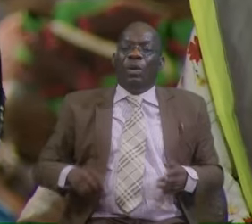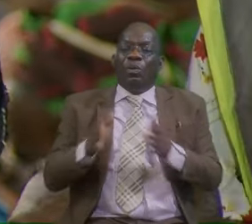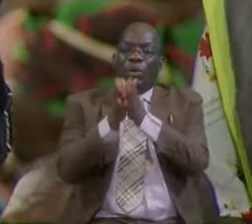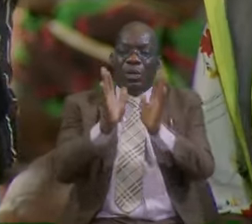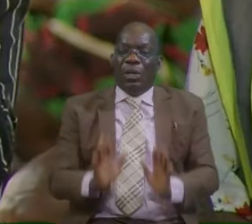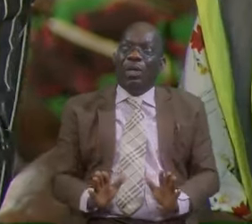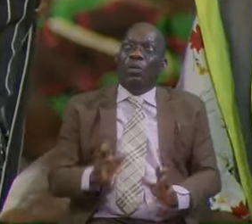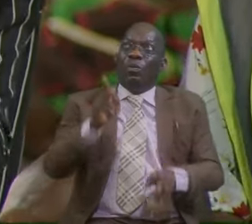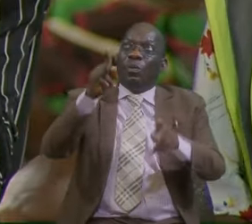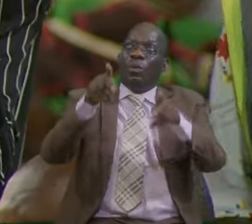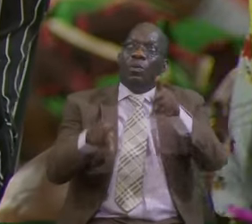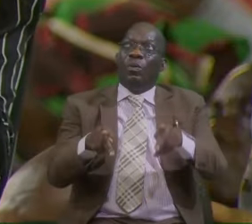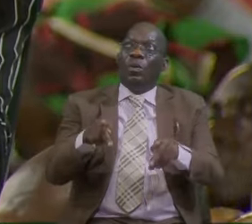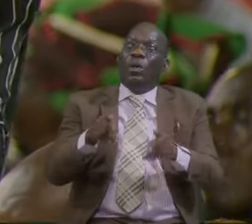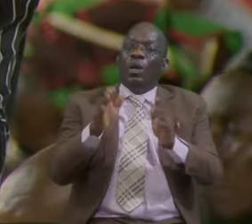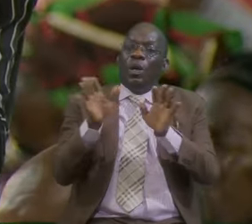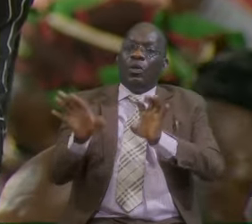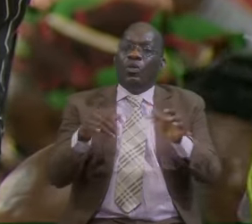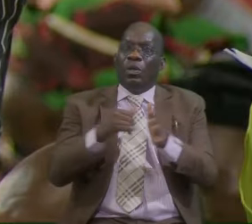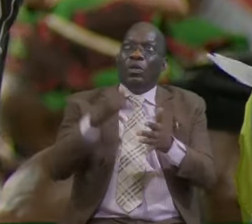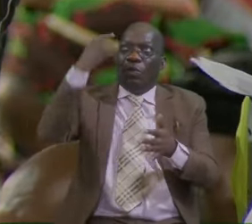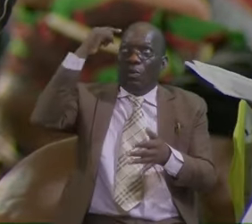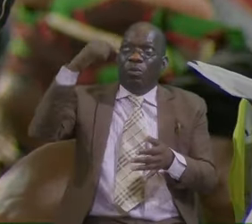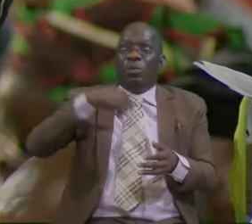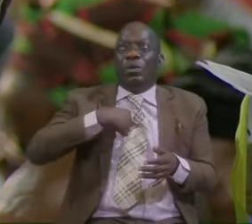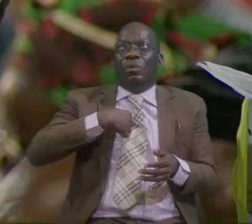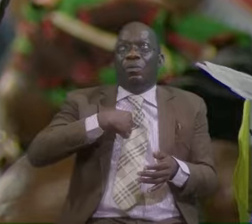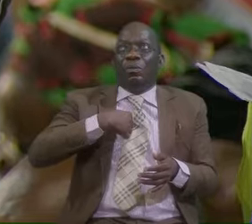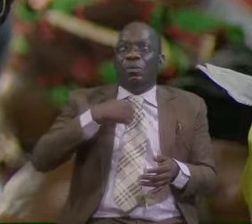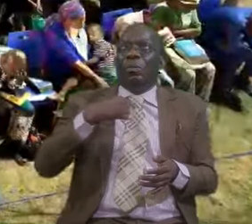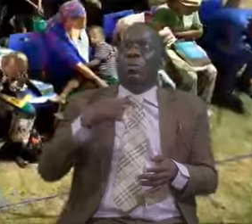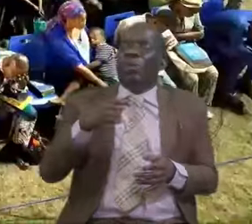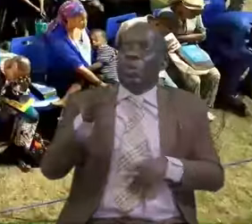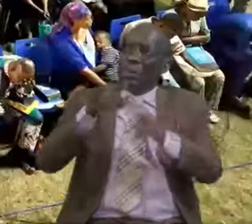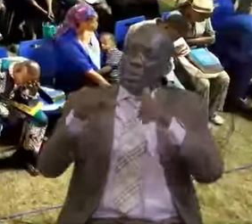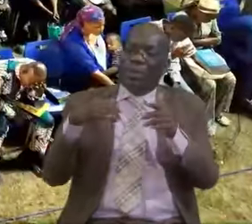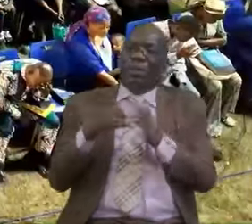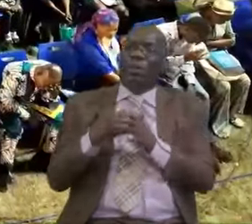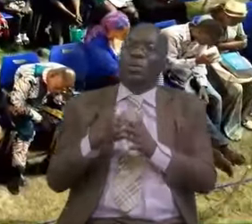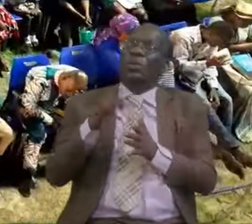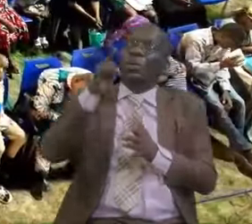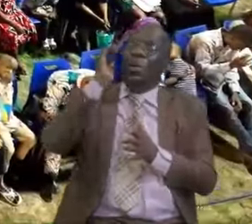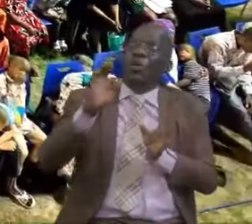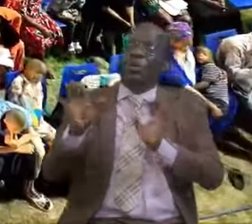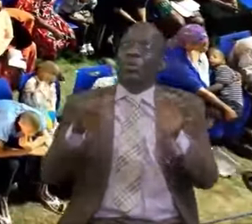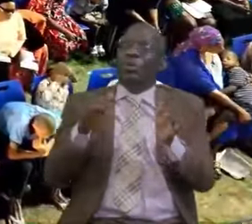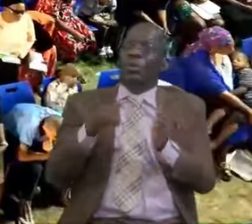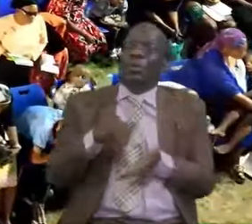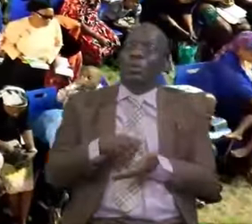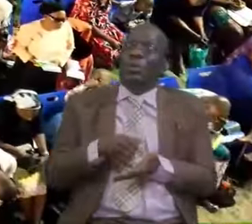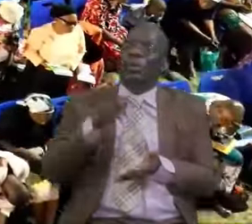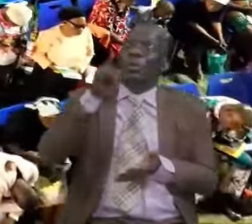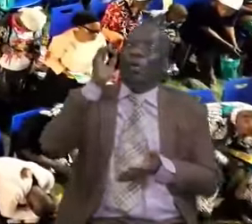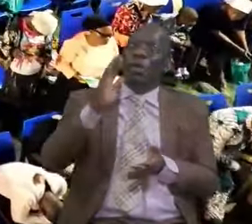for me. Tell him. He will do it. He will forgive you. He